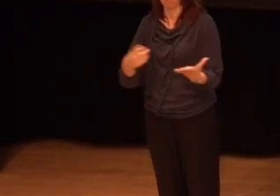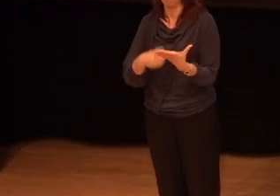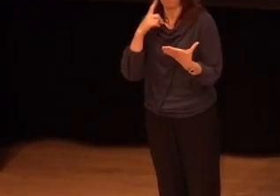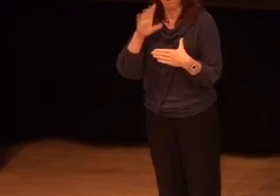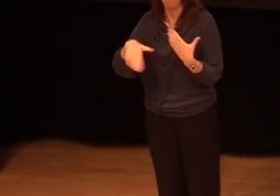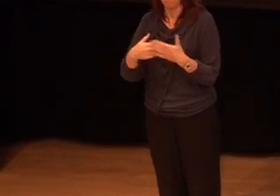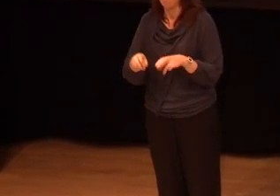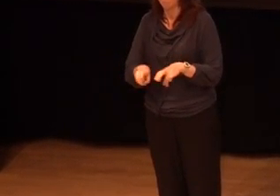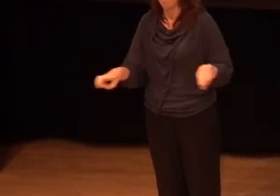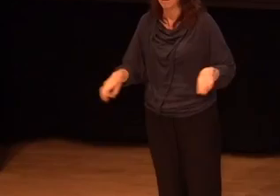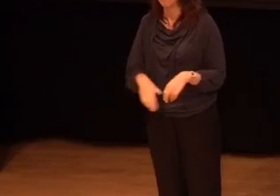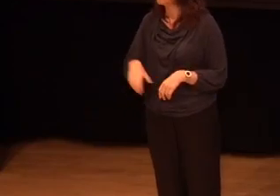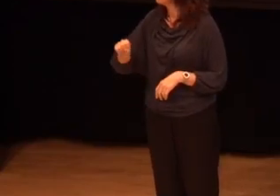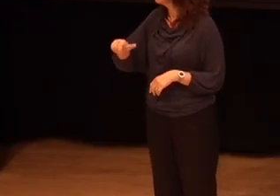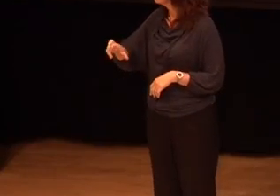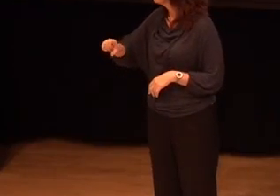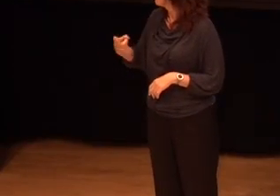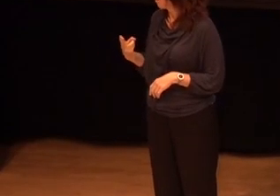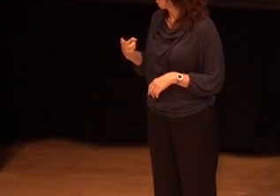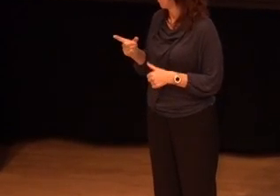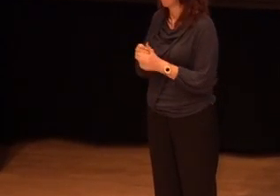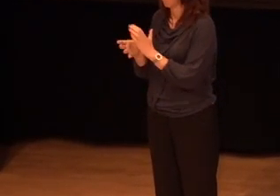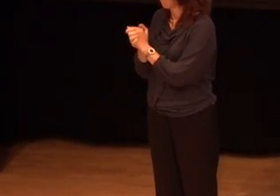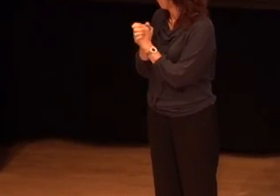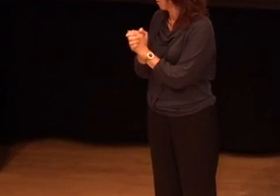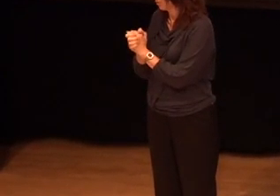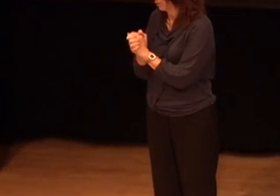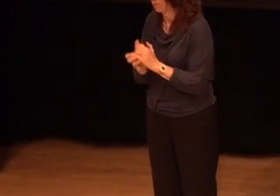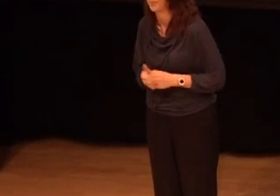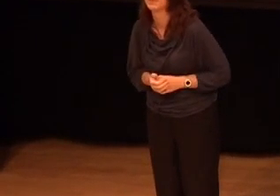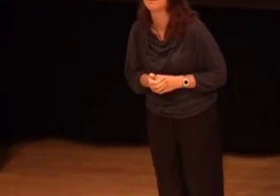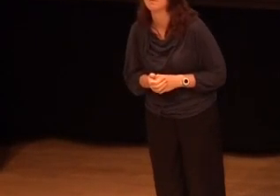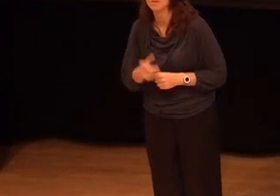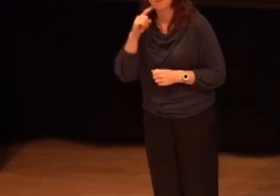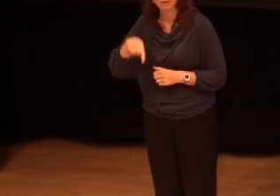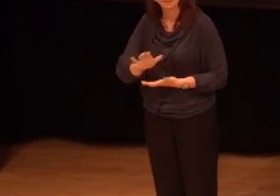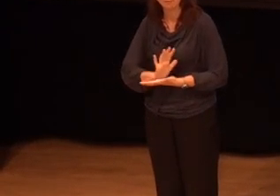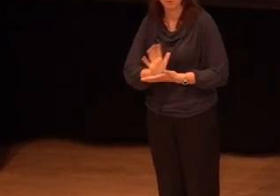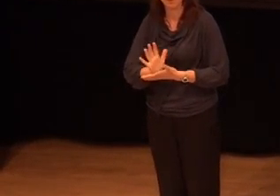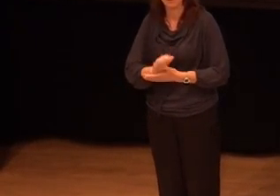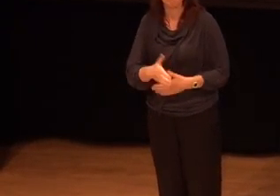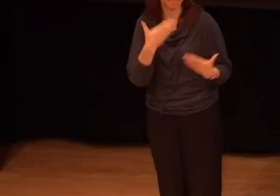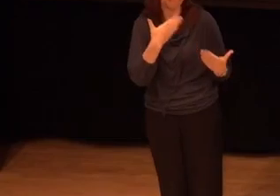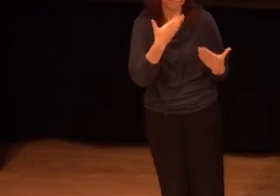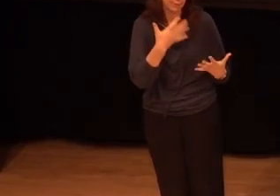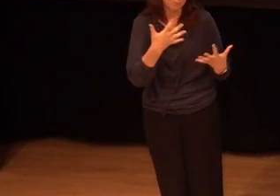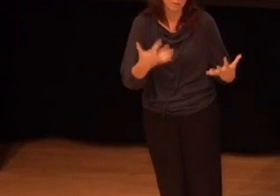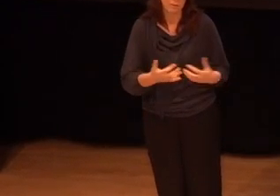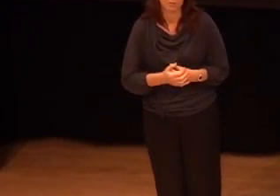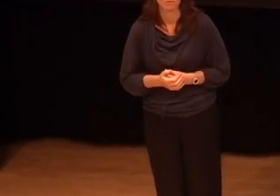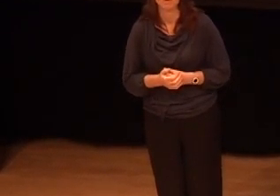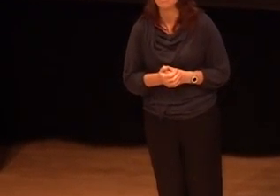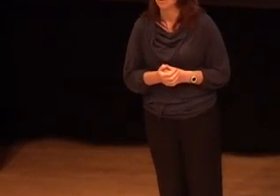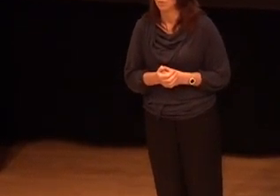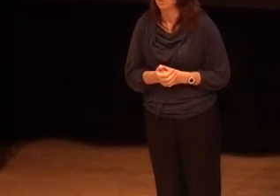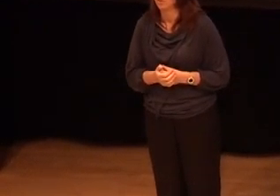panel. Sarah, first, congratulations on Defiant Lives. Thank you very much. Thank you.